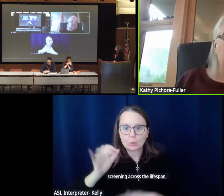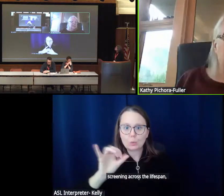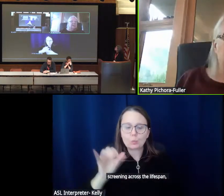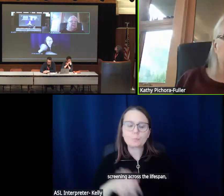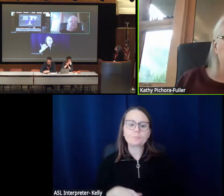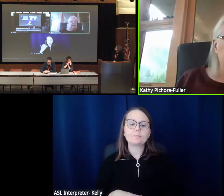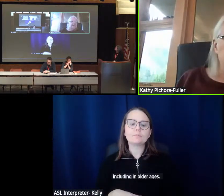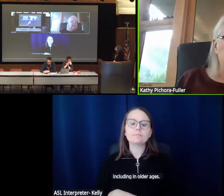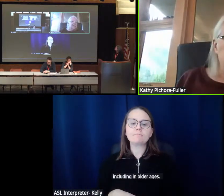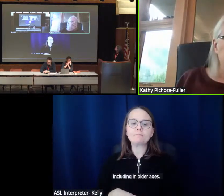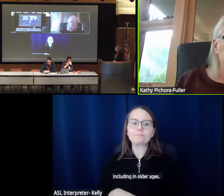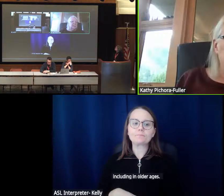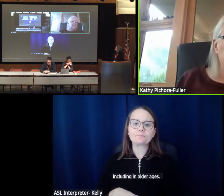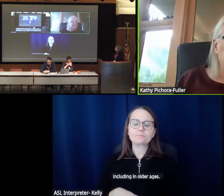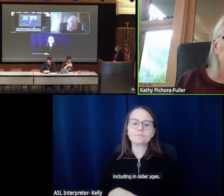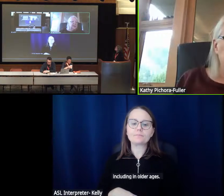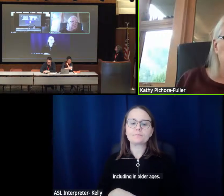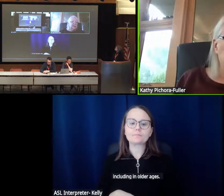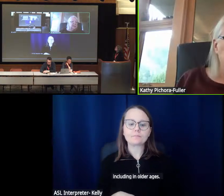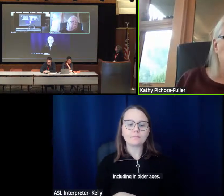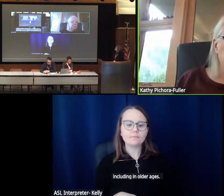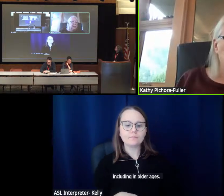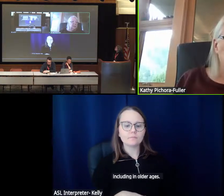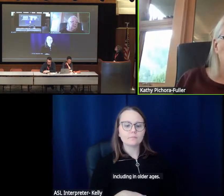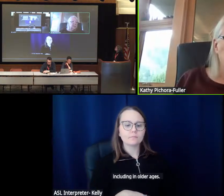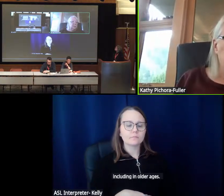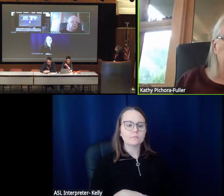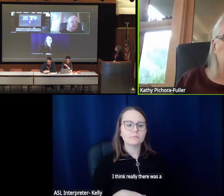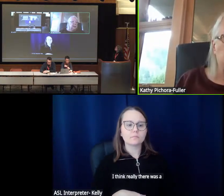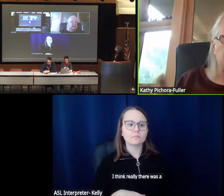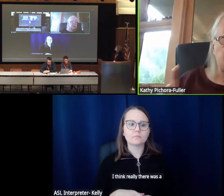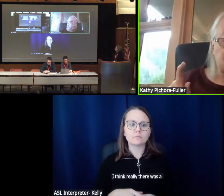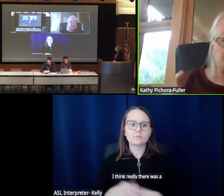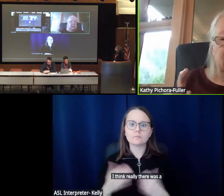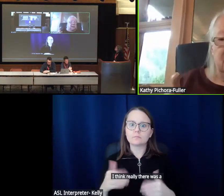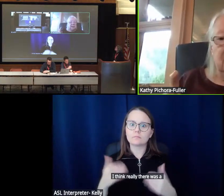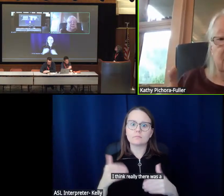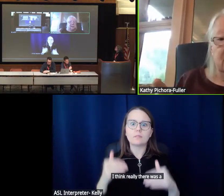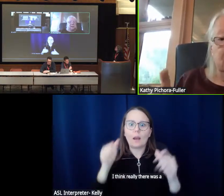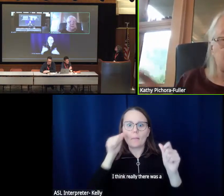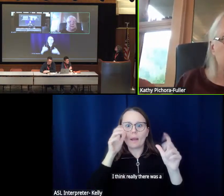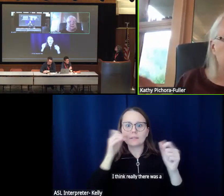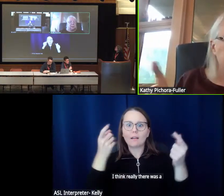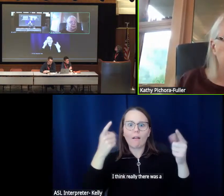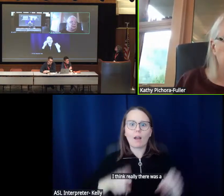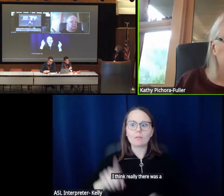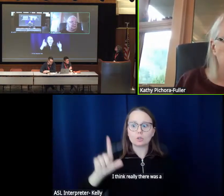really there was a fabulous breakthrough in 2017, the same